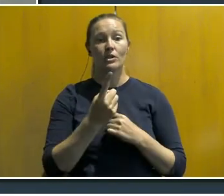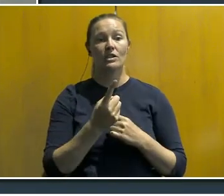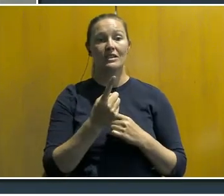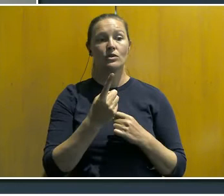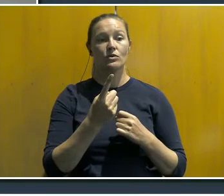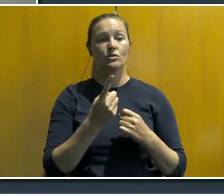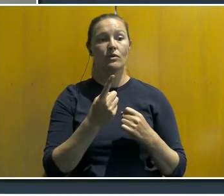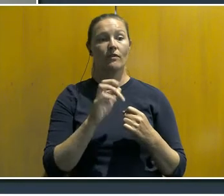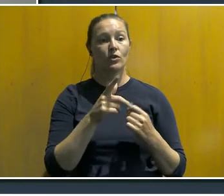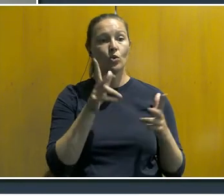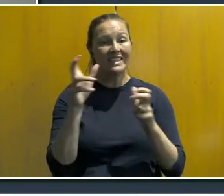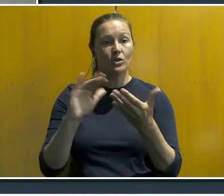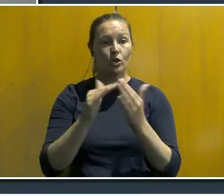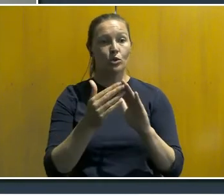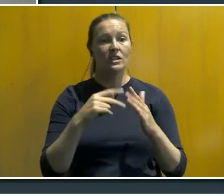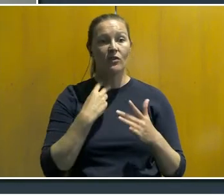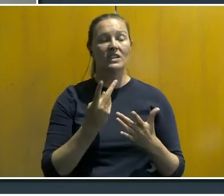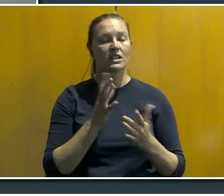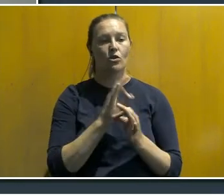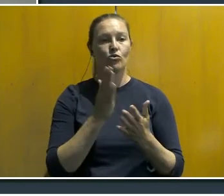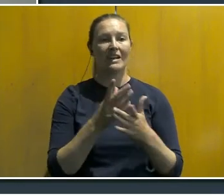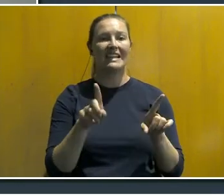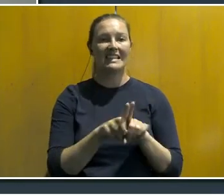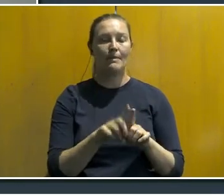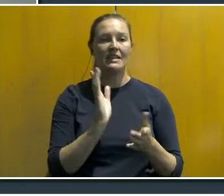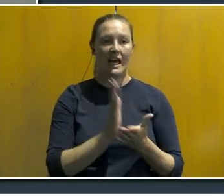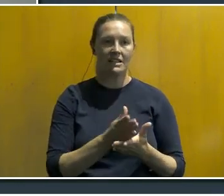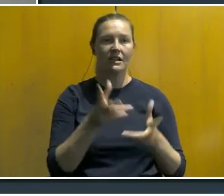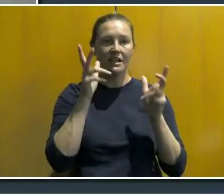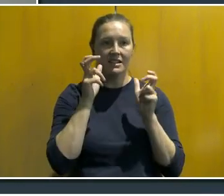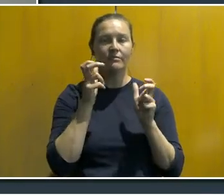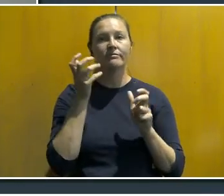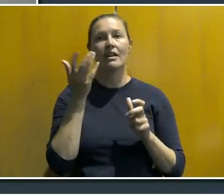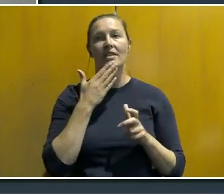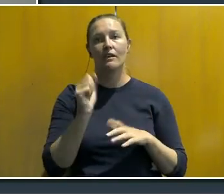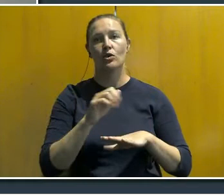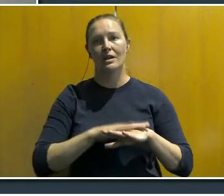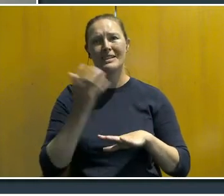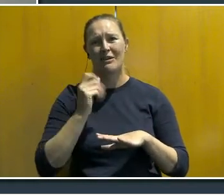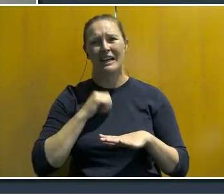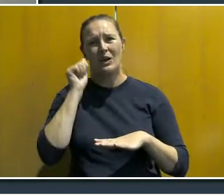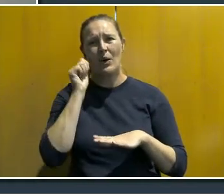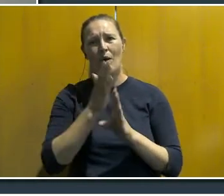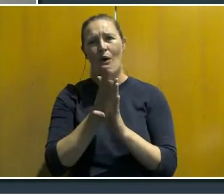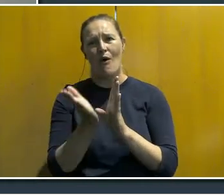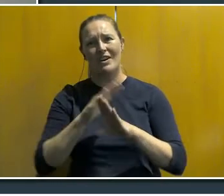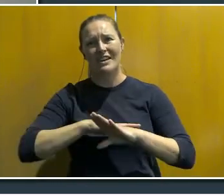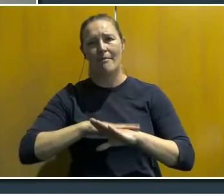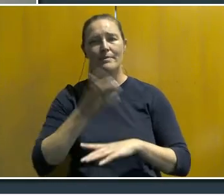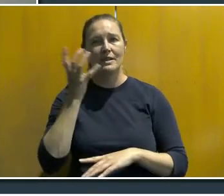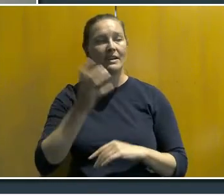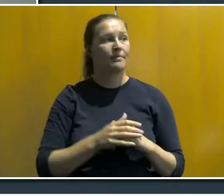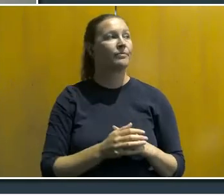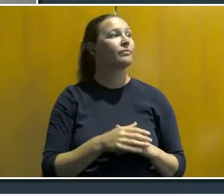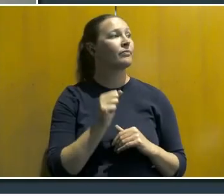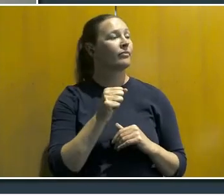voices listened to is not the same as being heard. Thank you for your time. Sorry, I know I've gone over. No, that's fine, Anna. And just